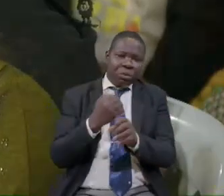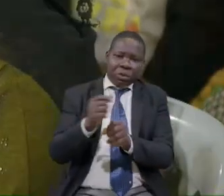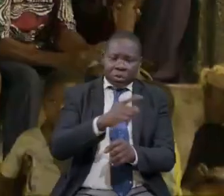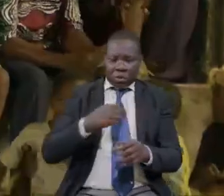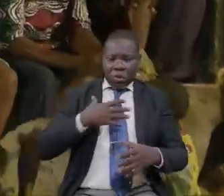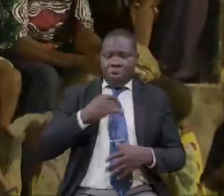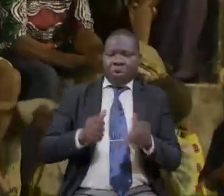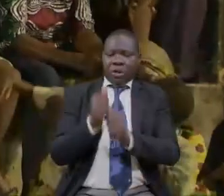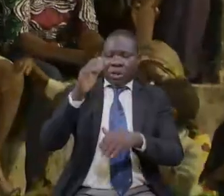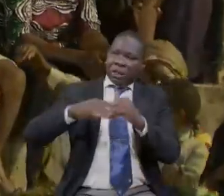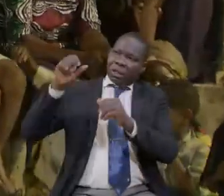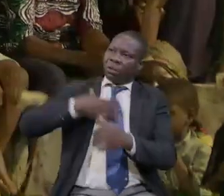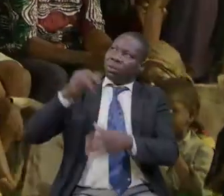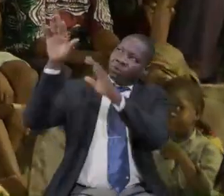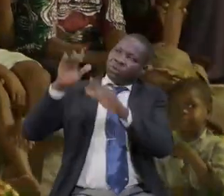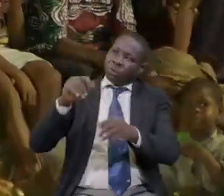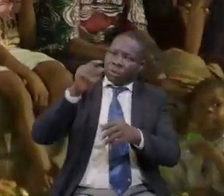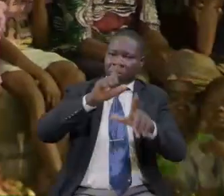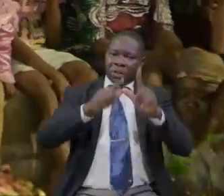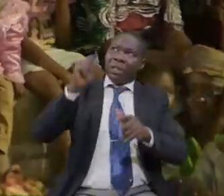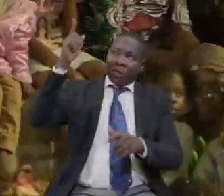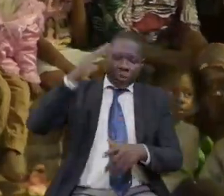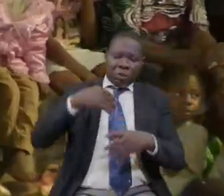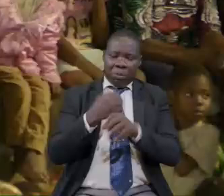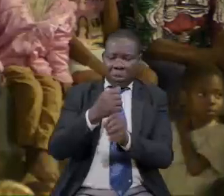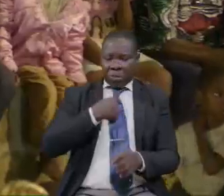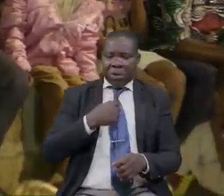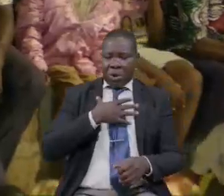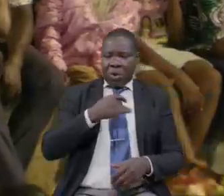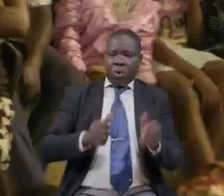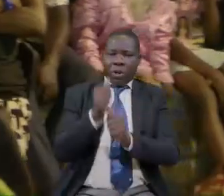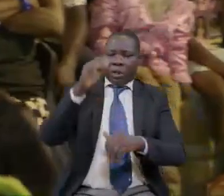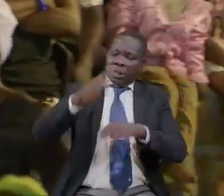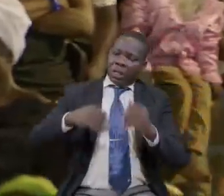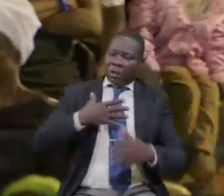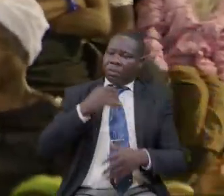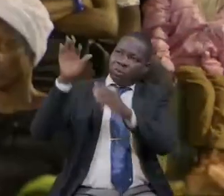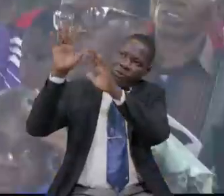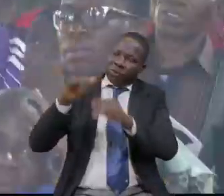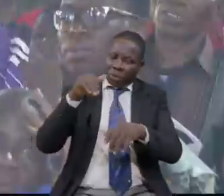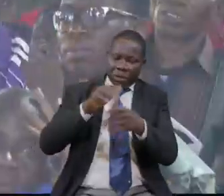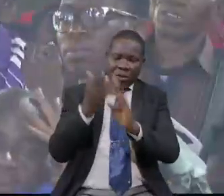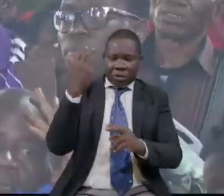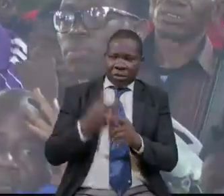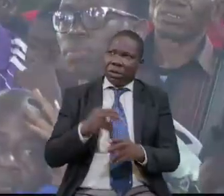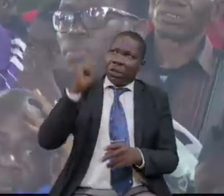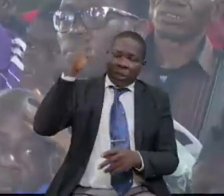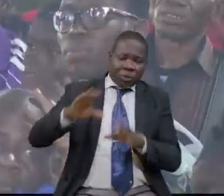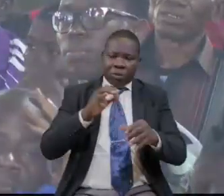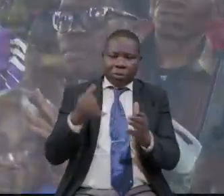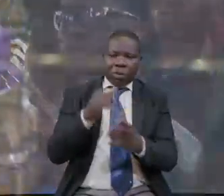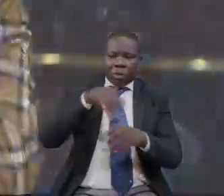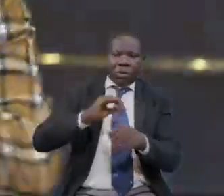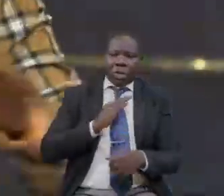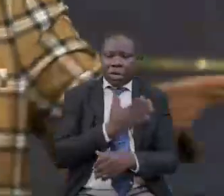than snow. He'll do it in our lives in Jesus' name. Because if